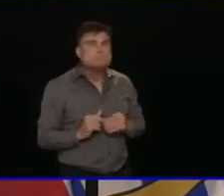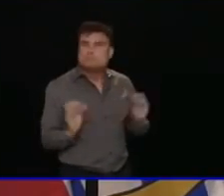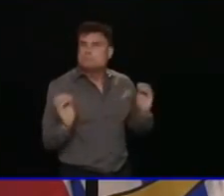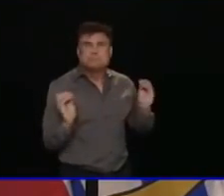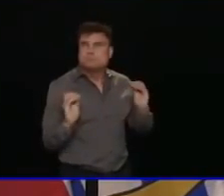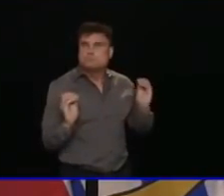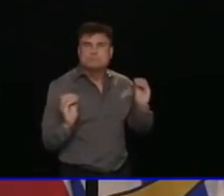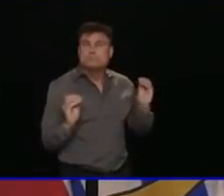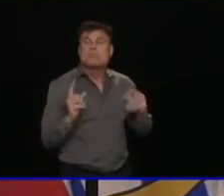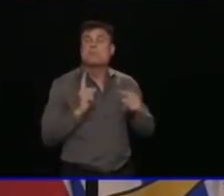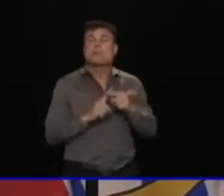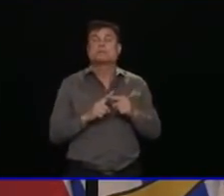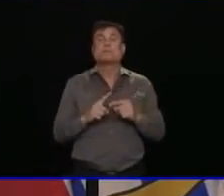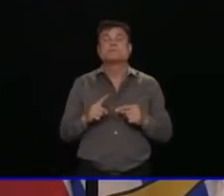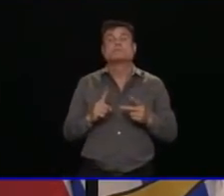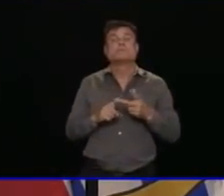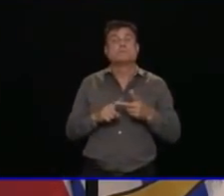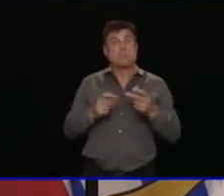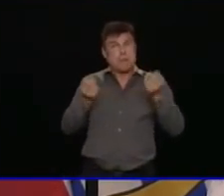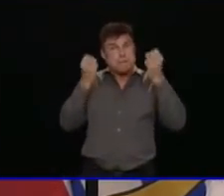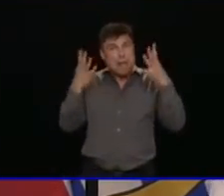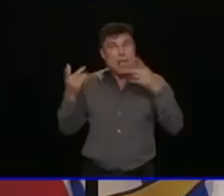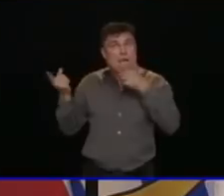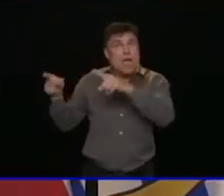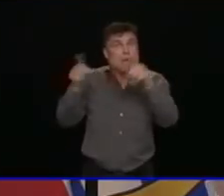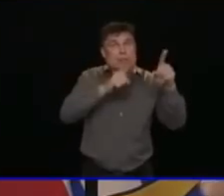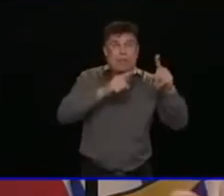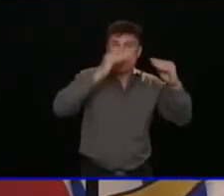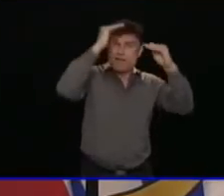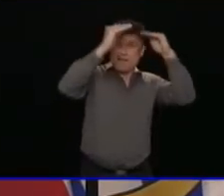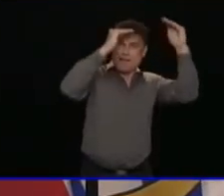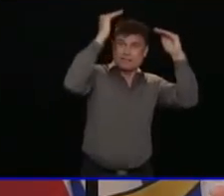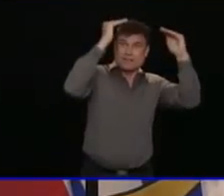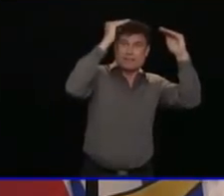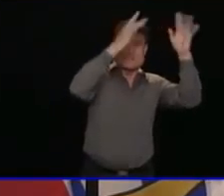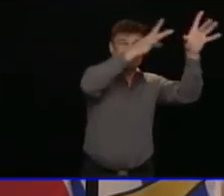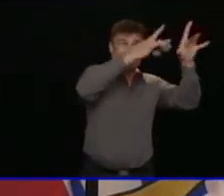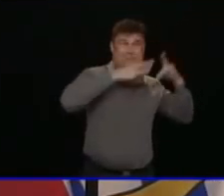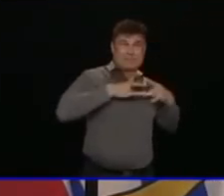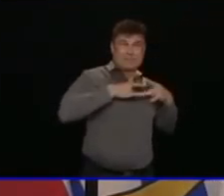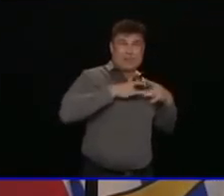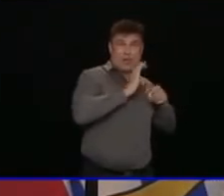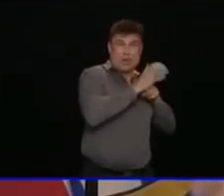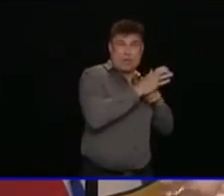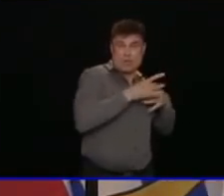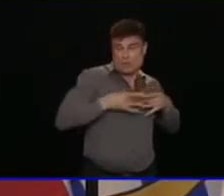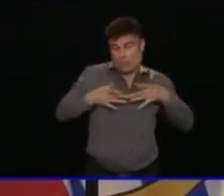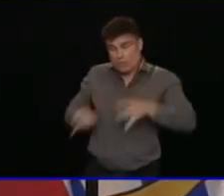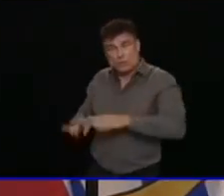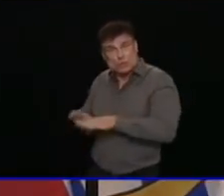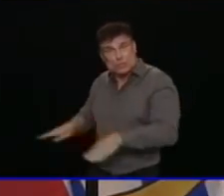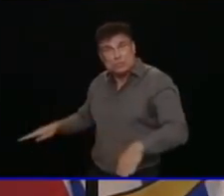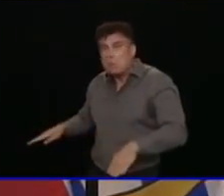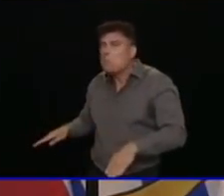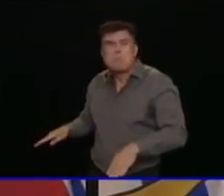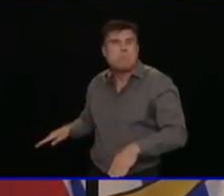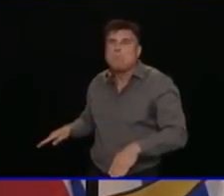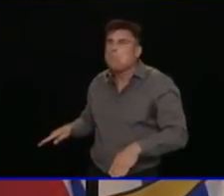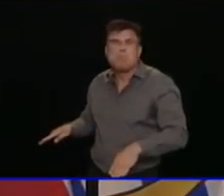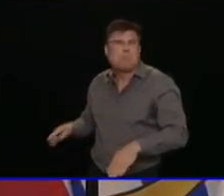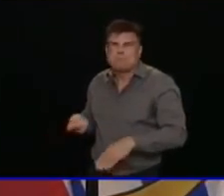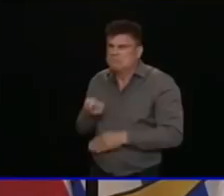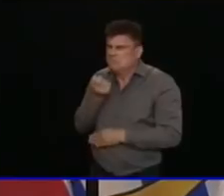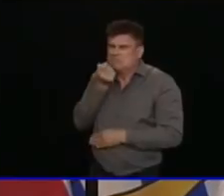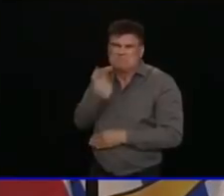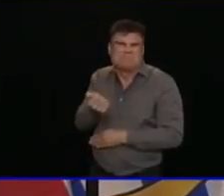situations. So yes, I think we've seen that in our school system. We've had young people who have tested positive in the last